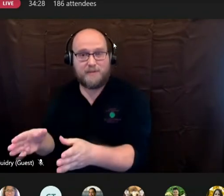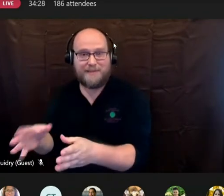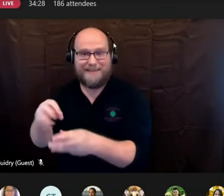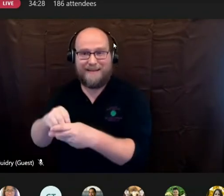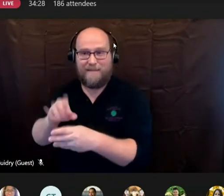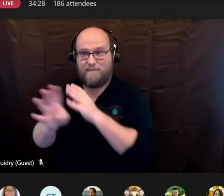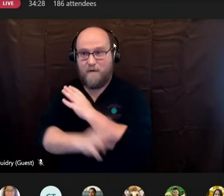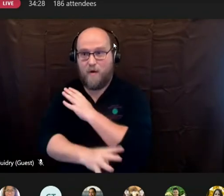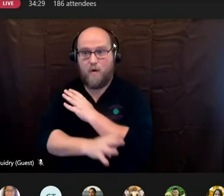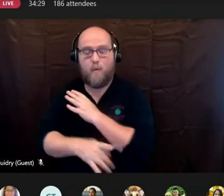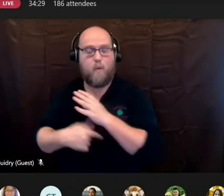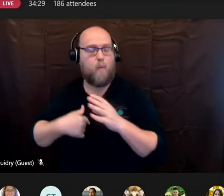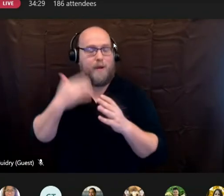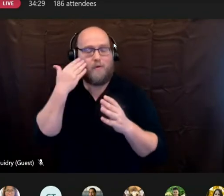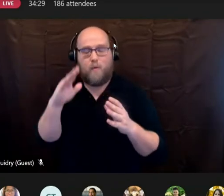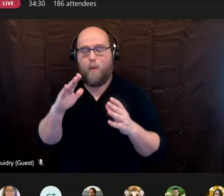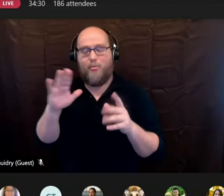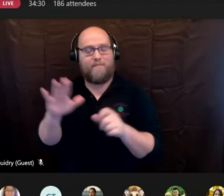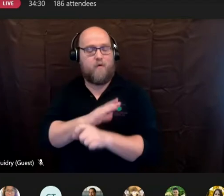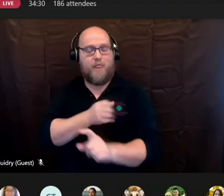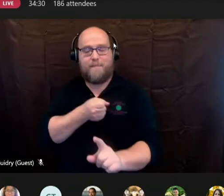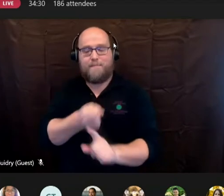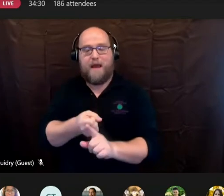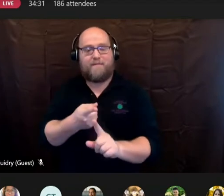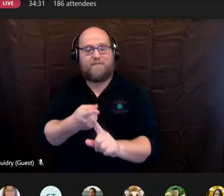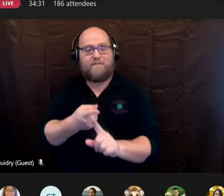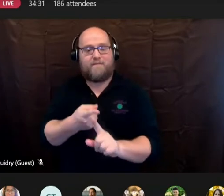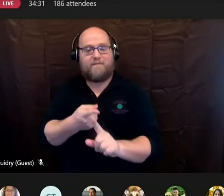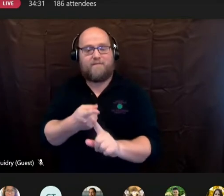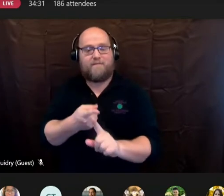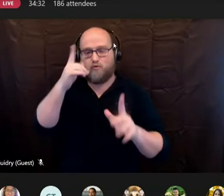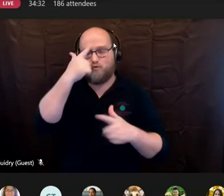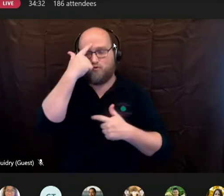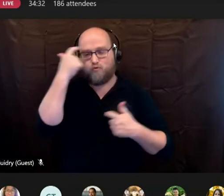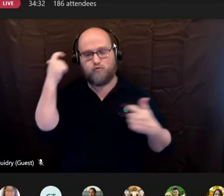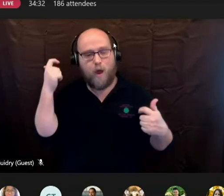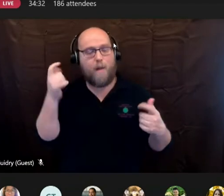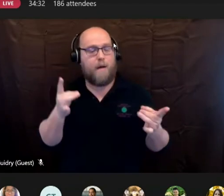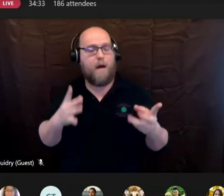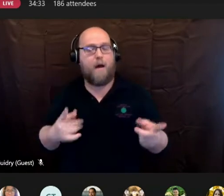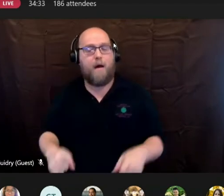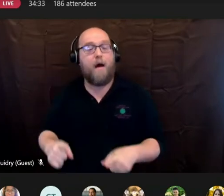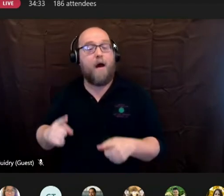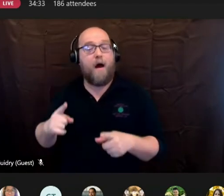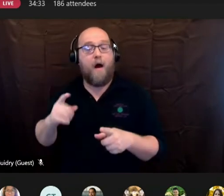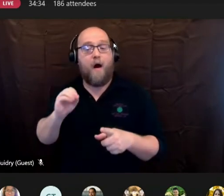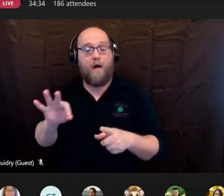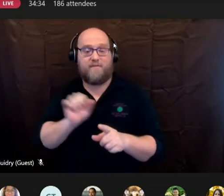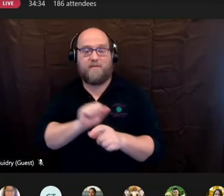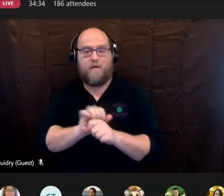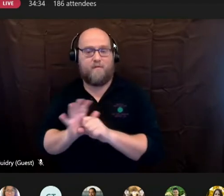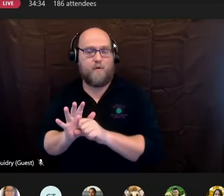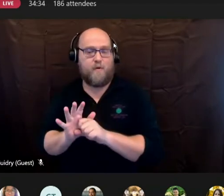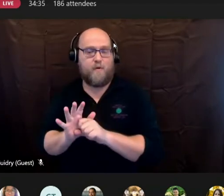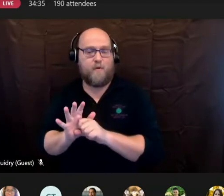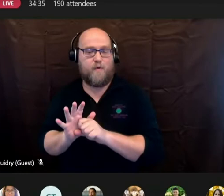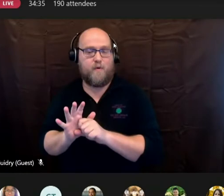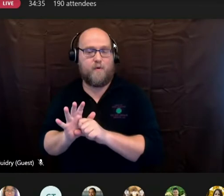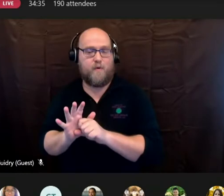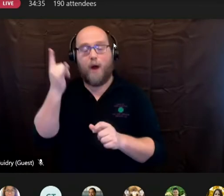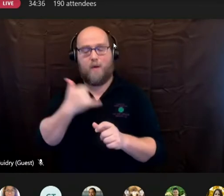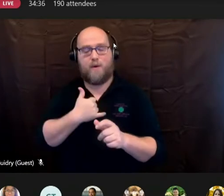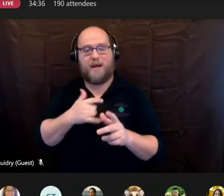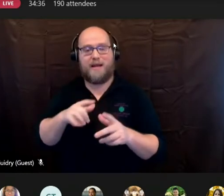of the pandemic on our students, which is why we are taking extra steps to focus on student wellness. Seattle